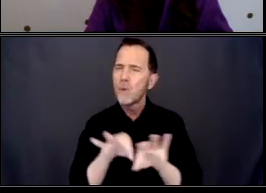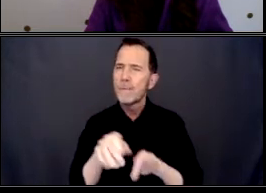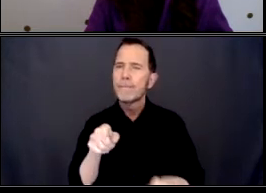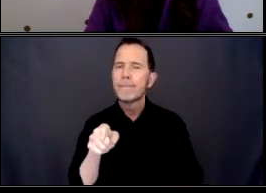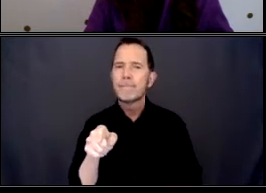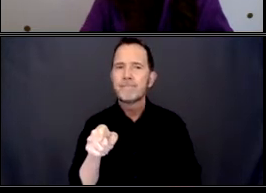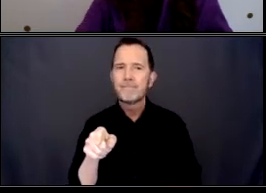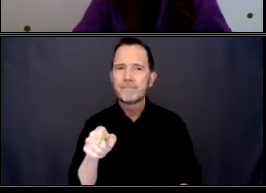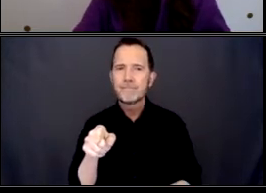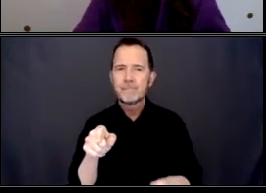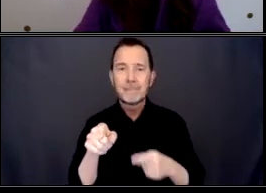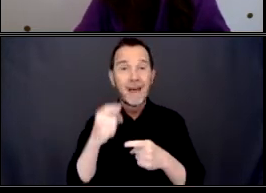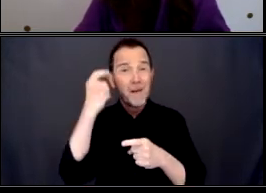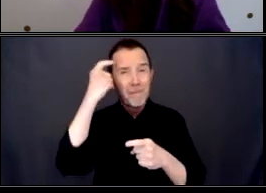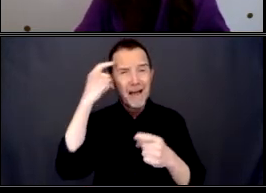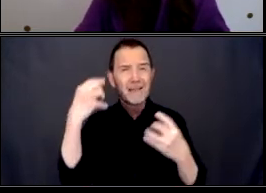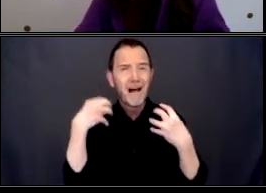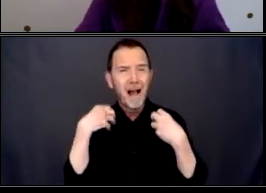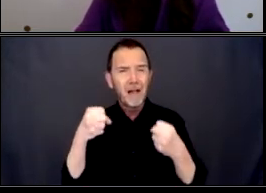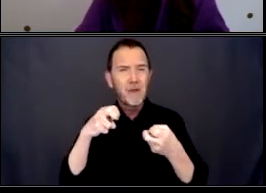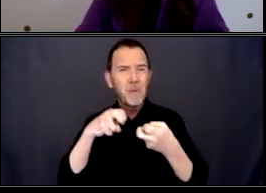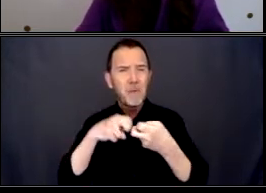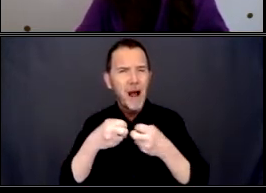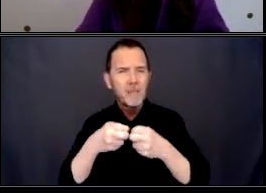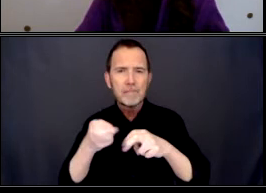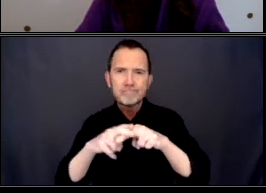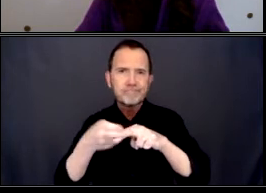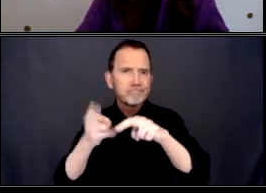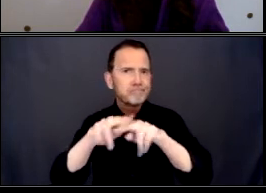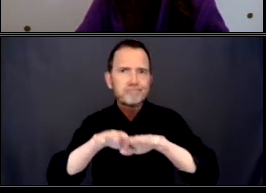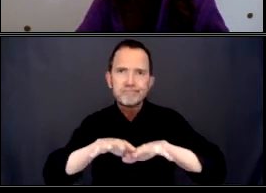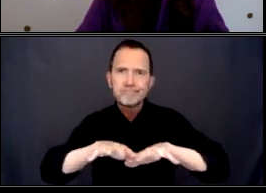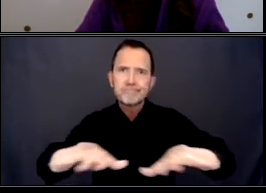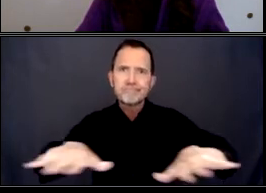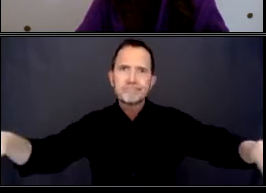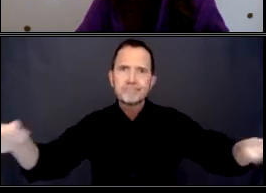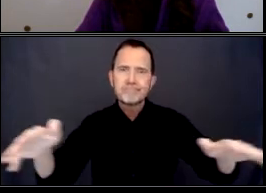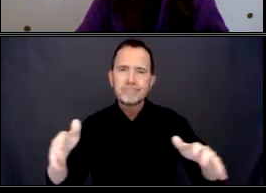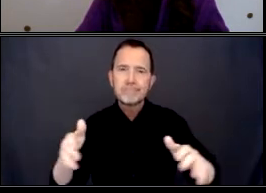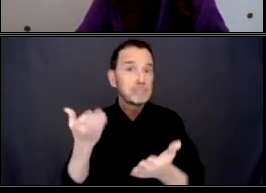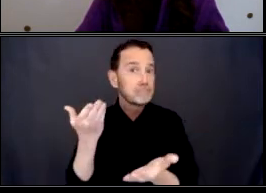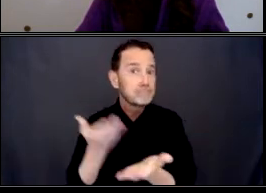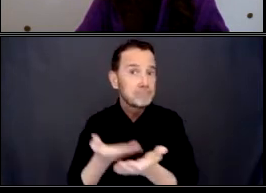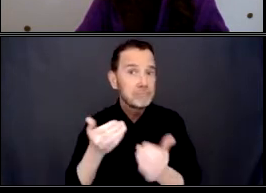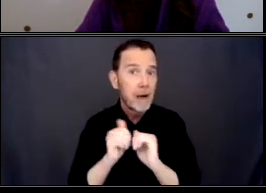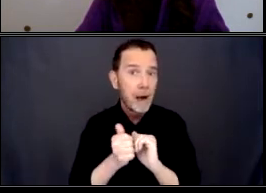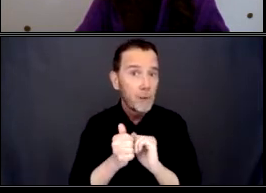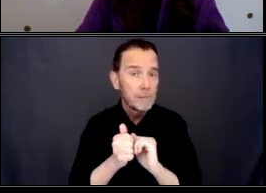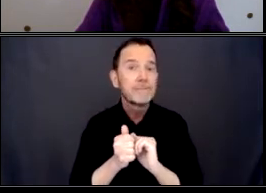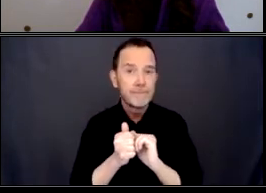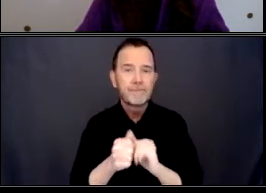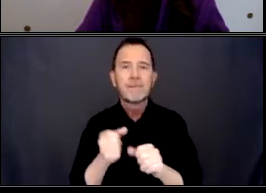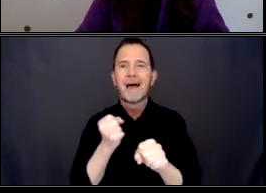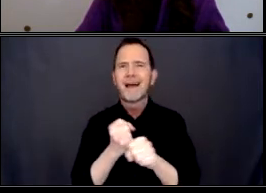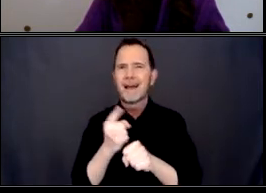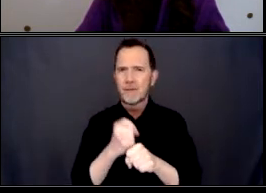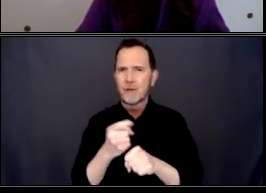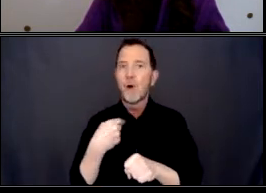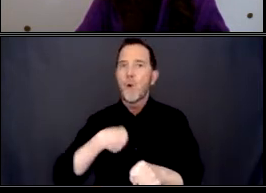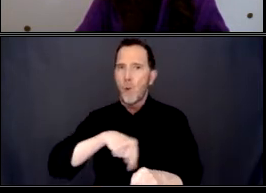mental health is more pervasive now than ever before. We know that, but the way we can quantify that is every year we talk with all of